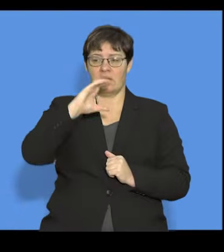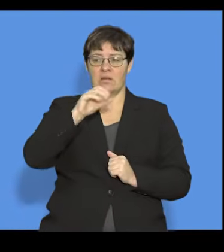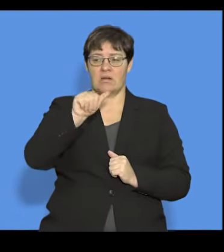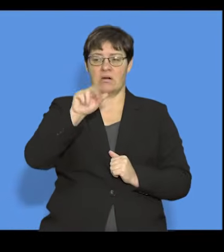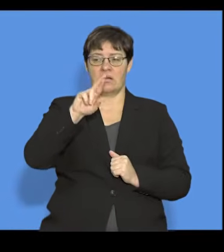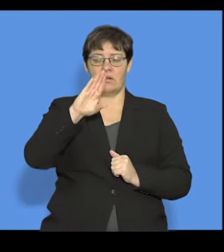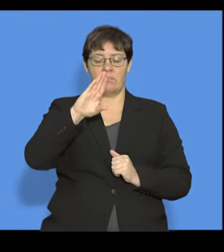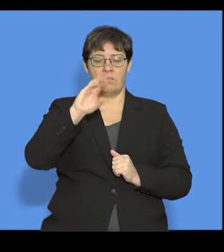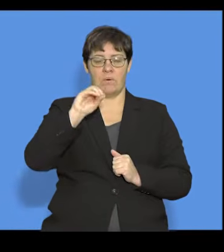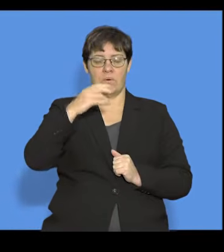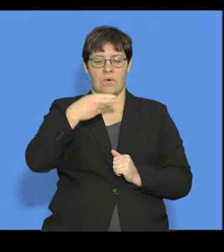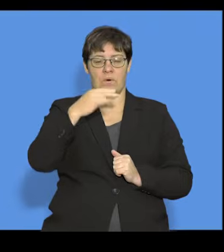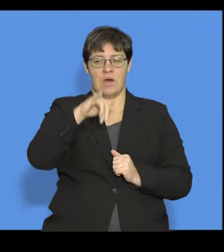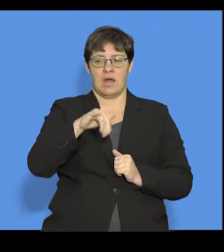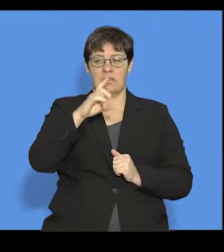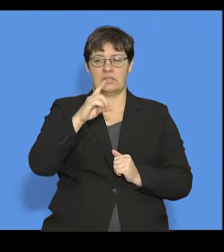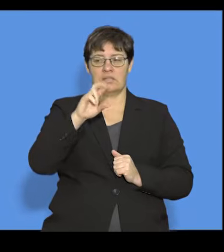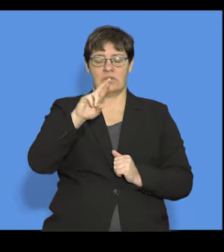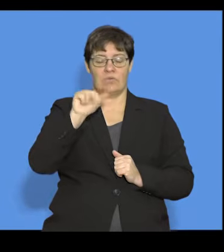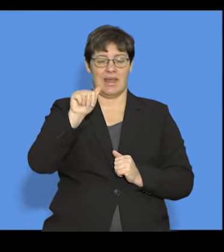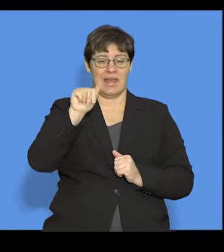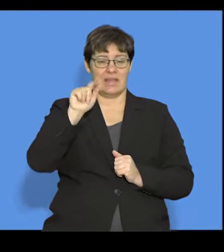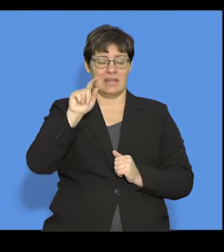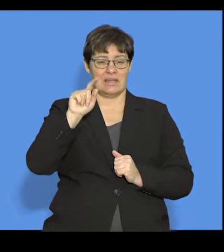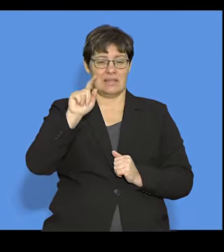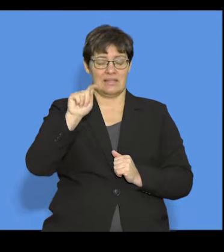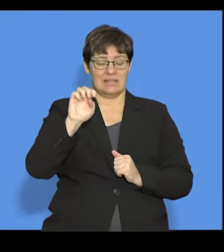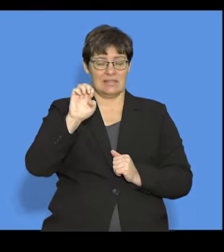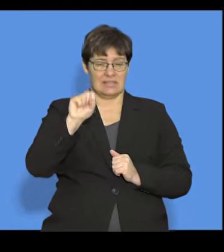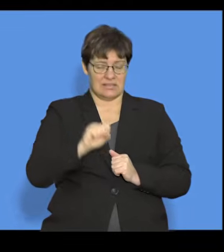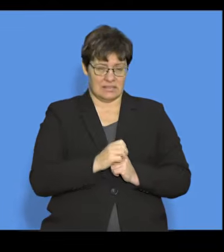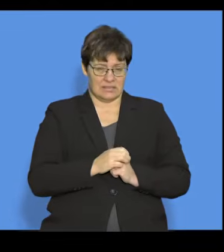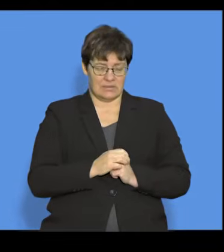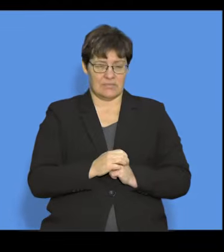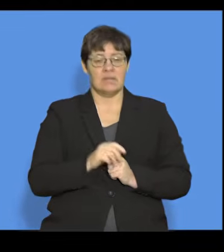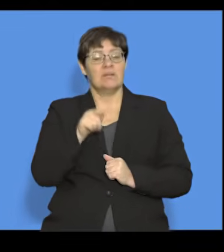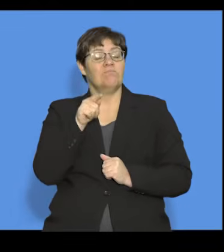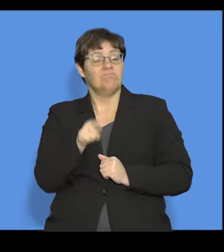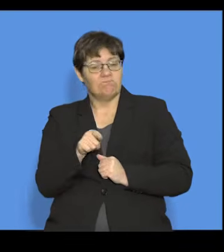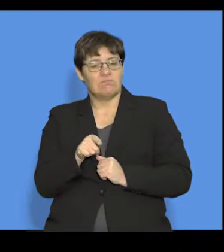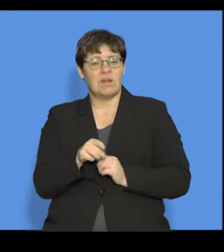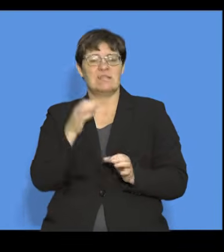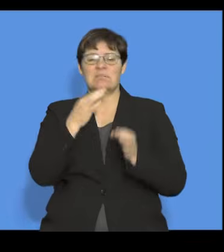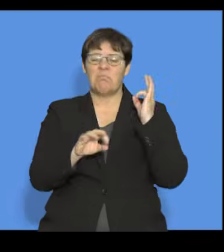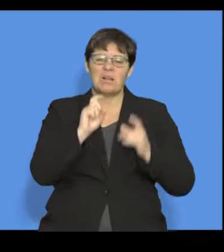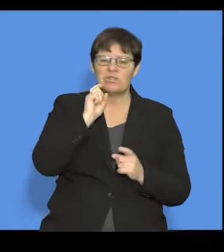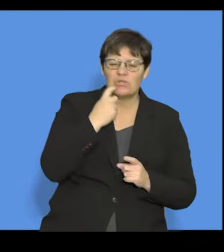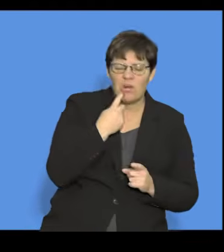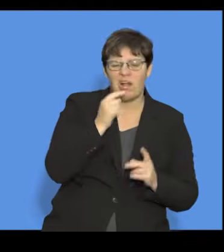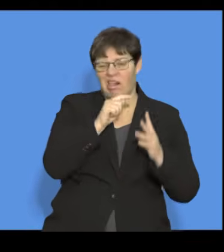Carbohydrates, again, is a group of enzymes that are important in the digestion of carbohydrates, which are your simple